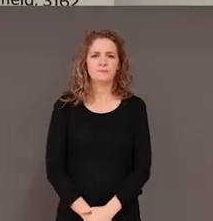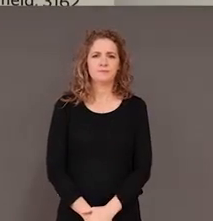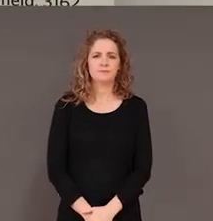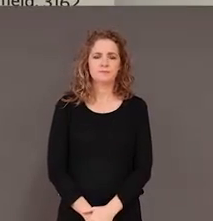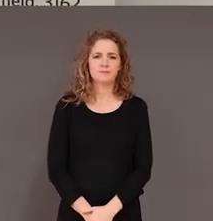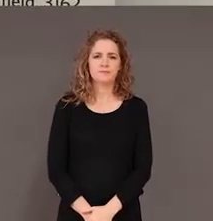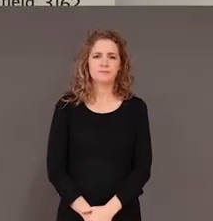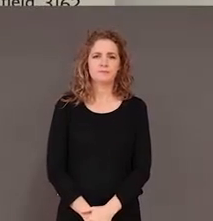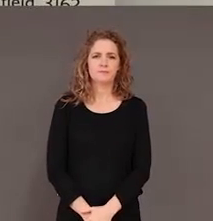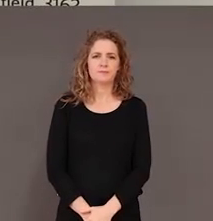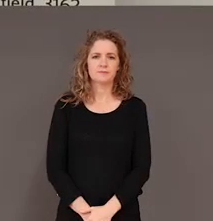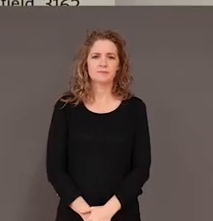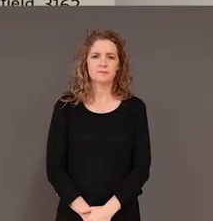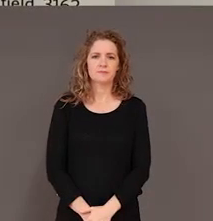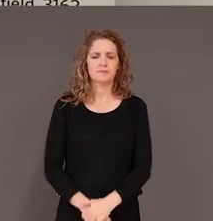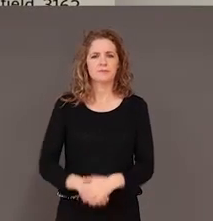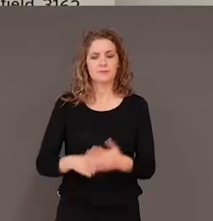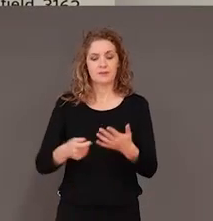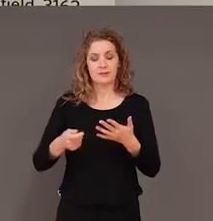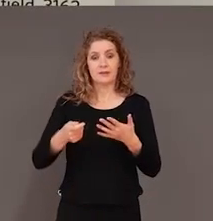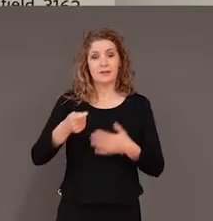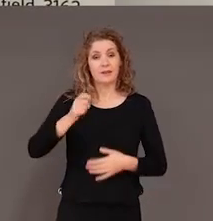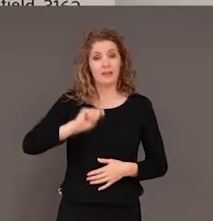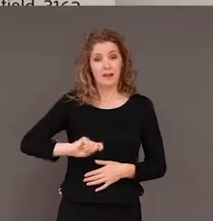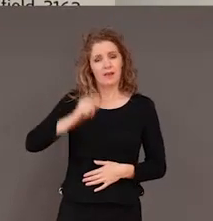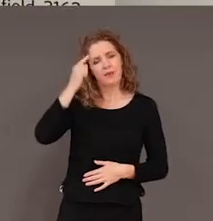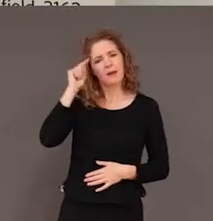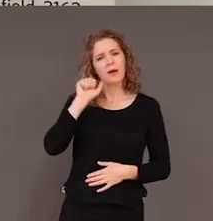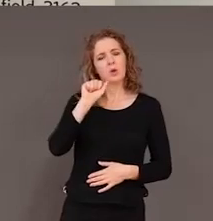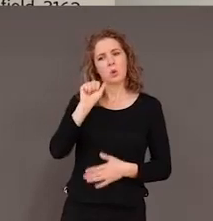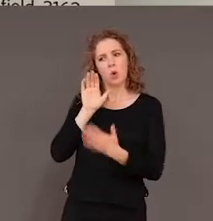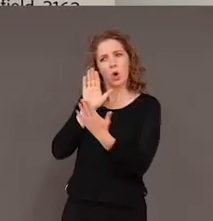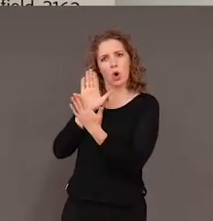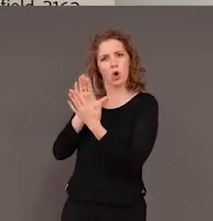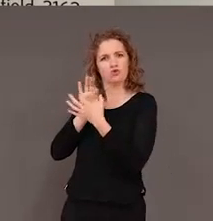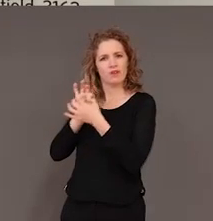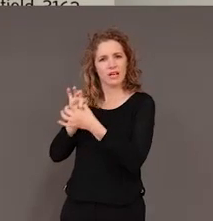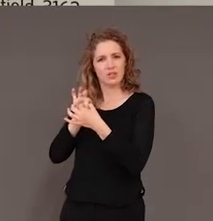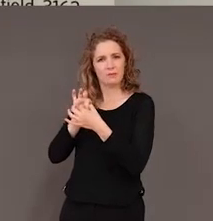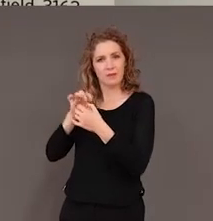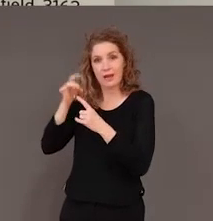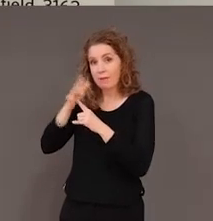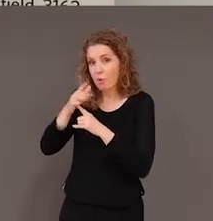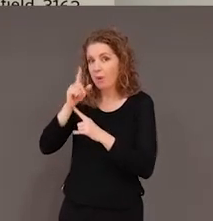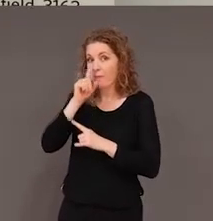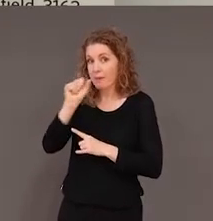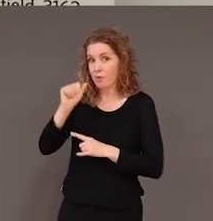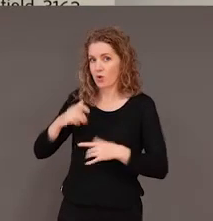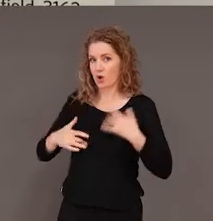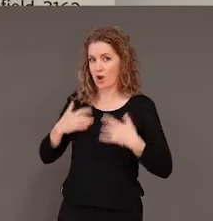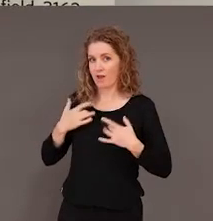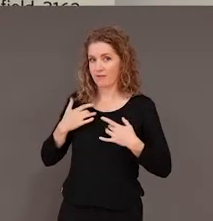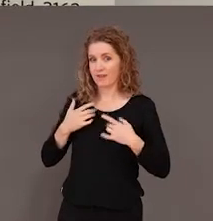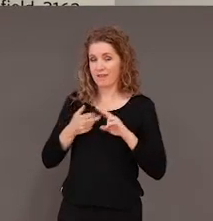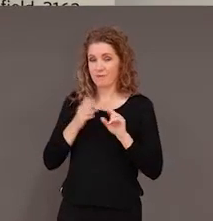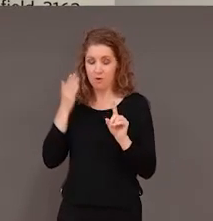And finally, what might happen in your closest relationships if you pay attention to important people in your life